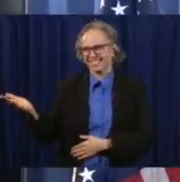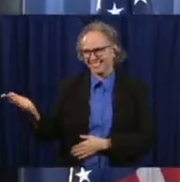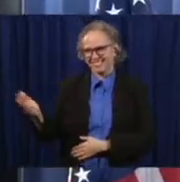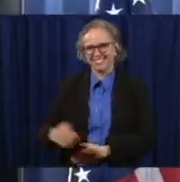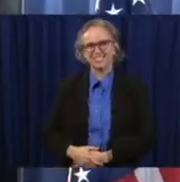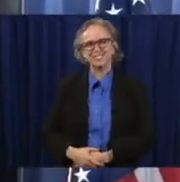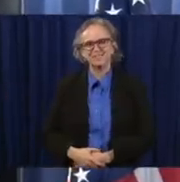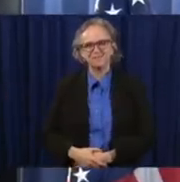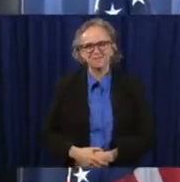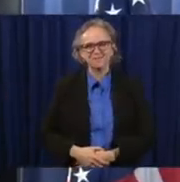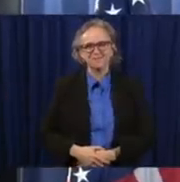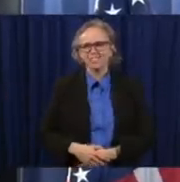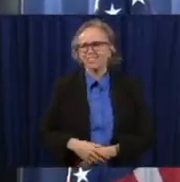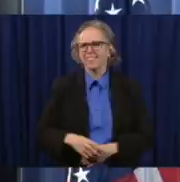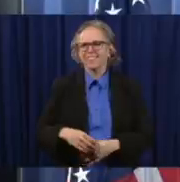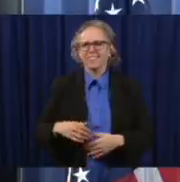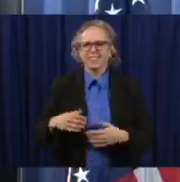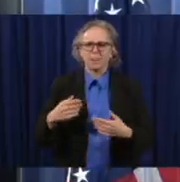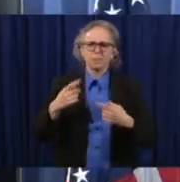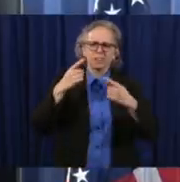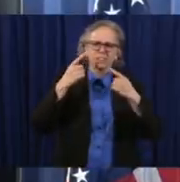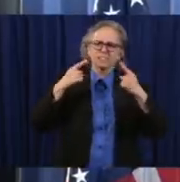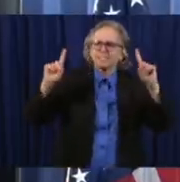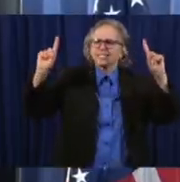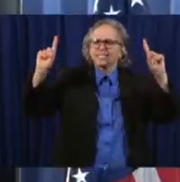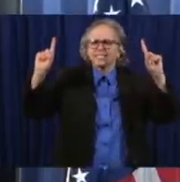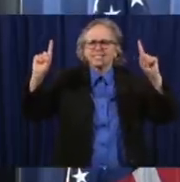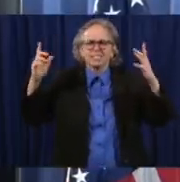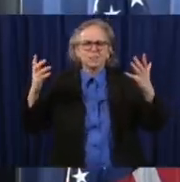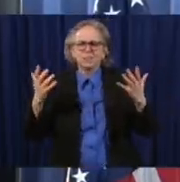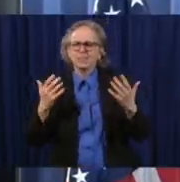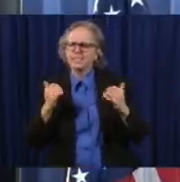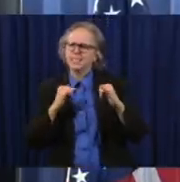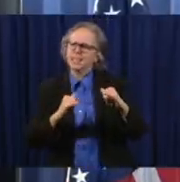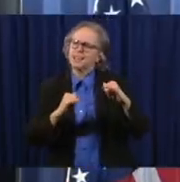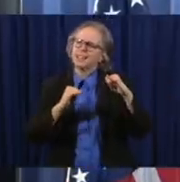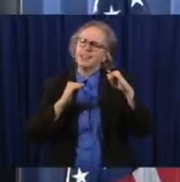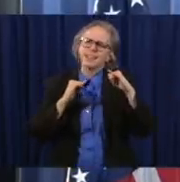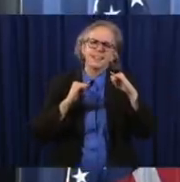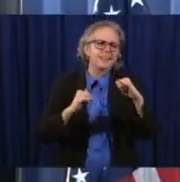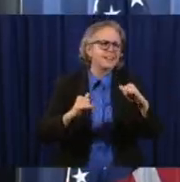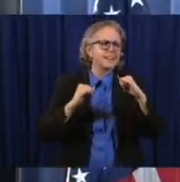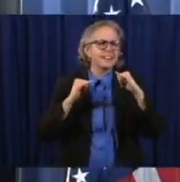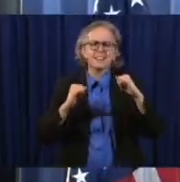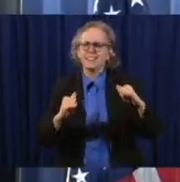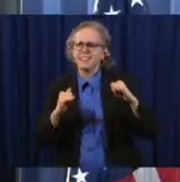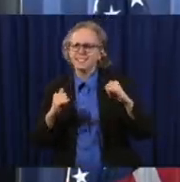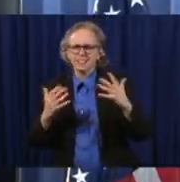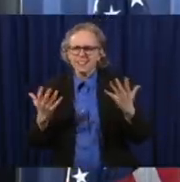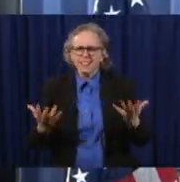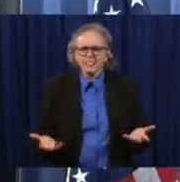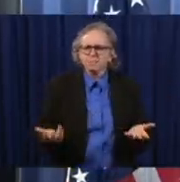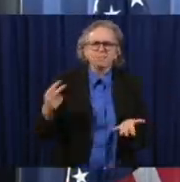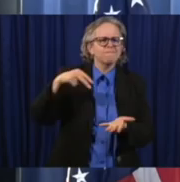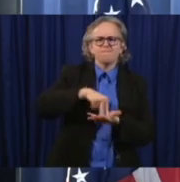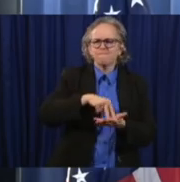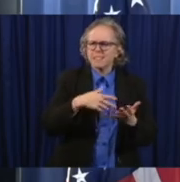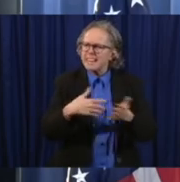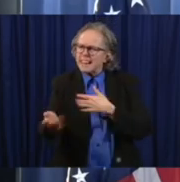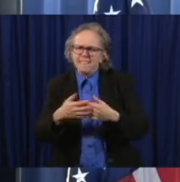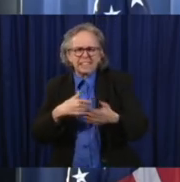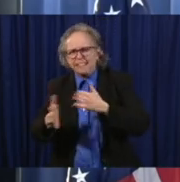And we'll rise. I like the waves will rise up. In spite of